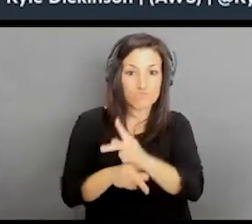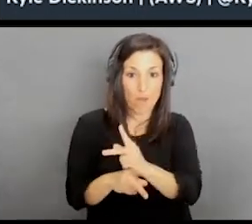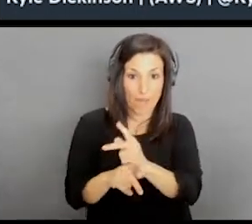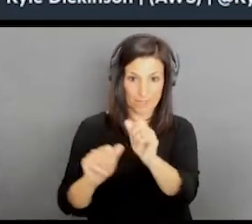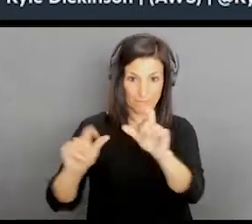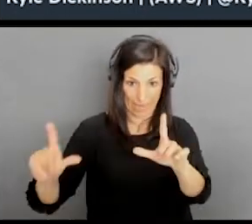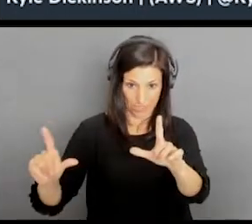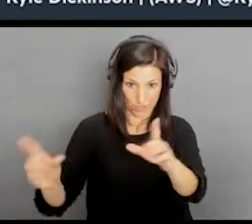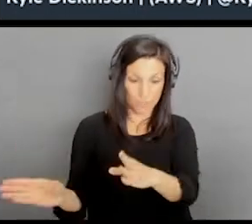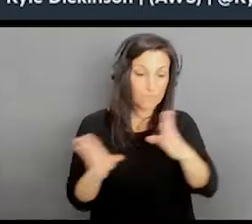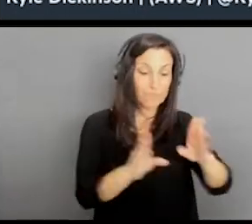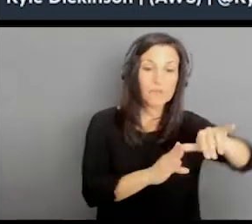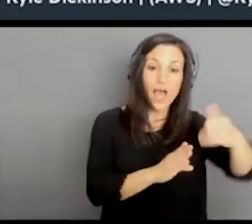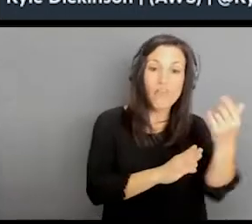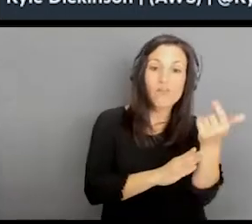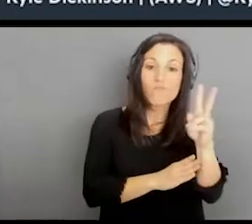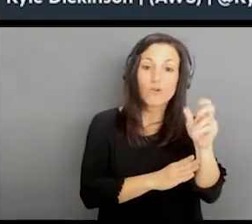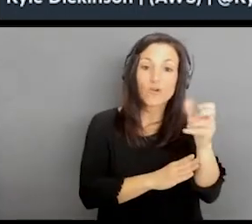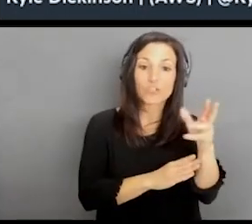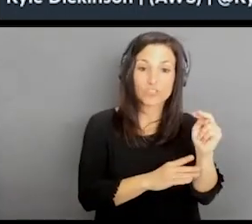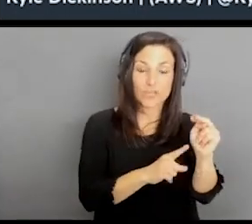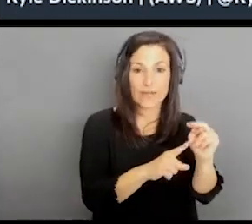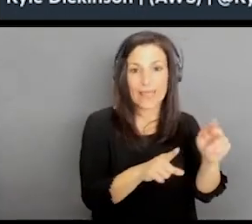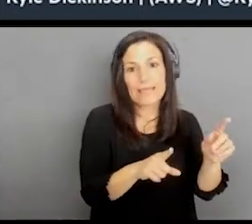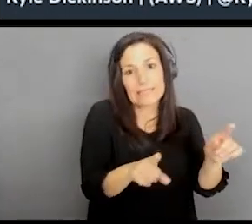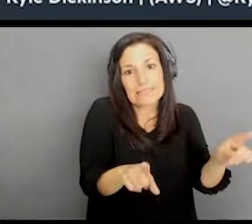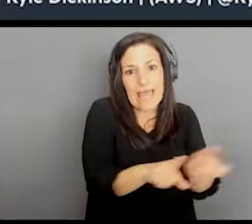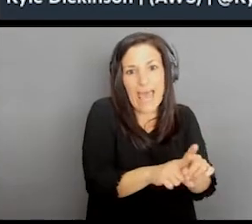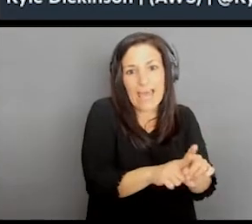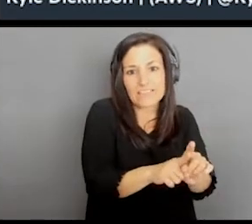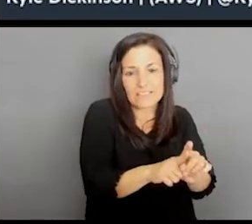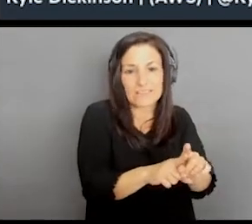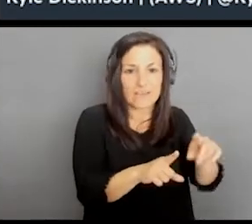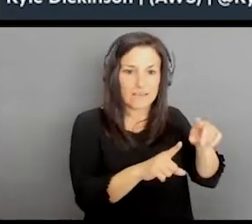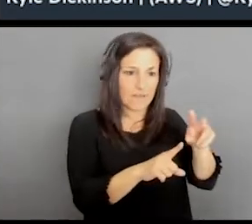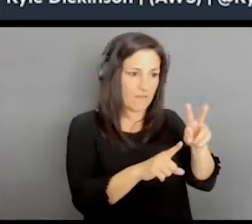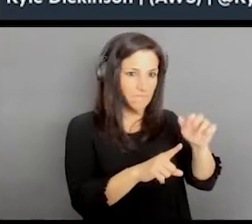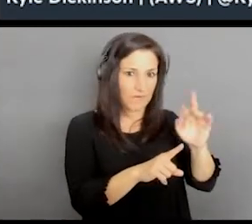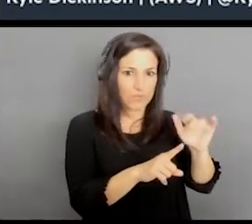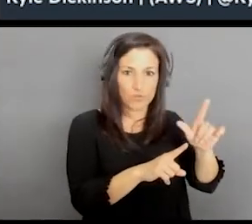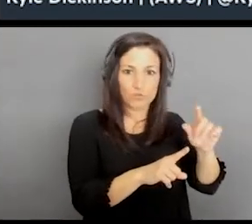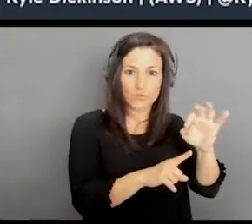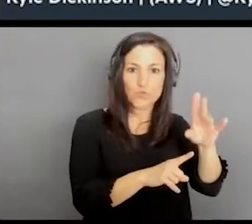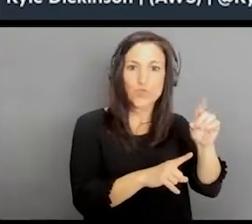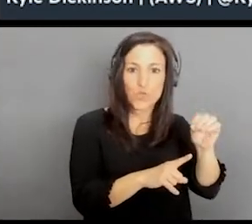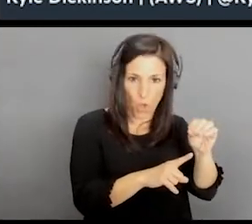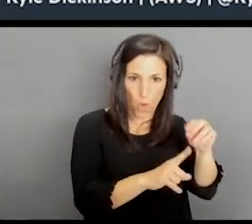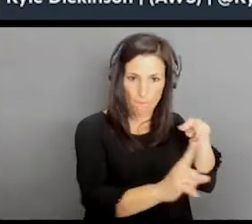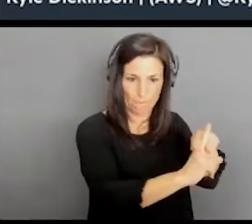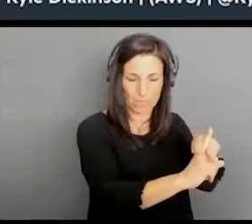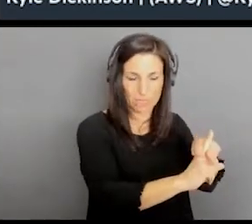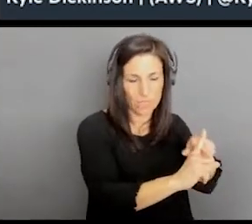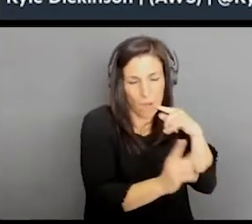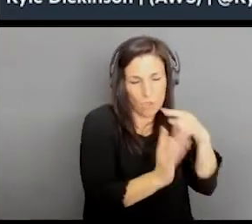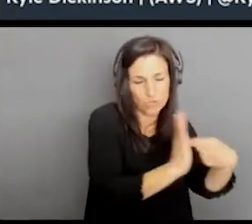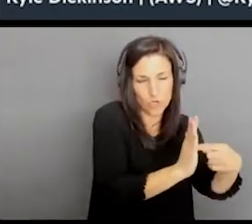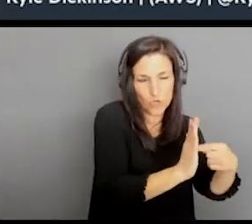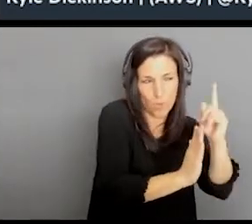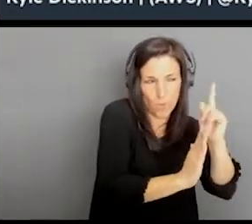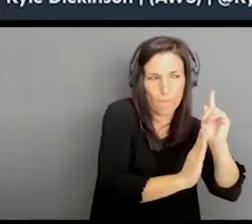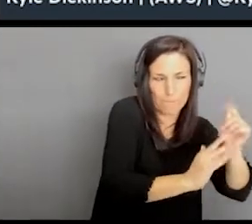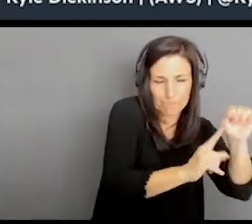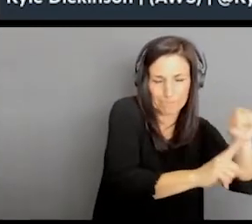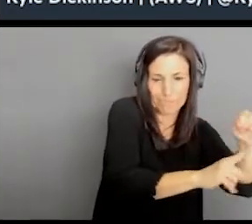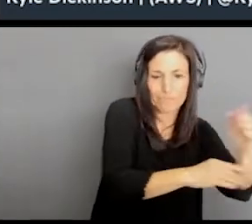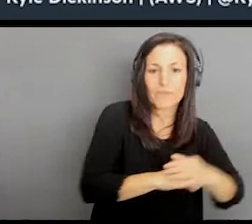is actually as a Visual Studio plugin, which is also what I will walk through at some point. So let's get started with this one. So this is kind of